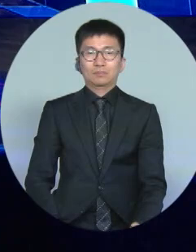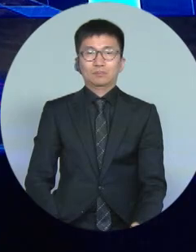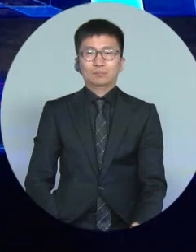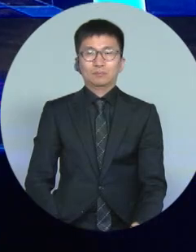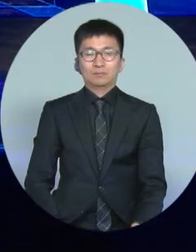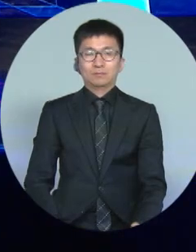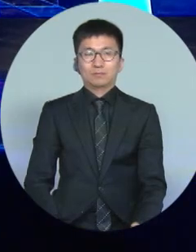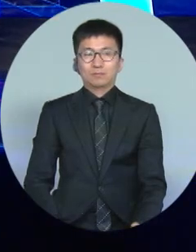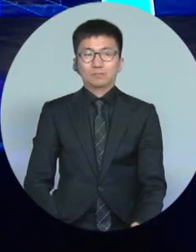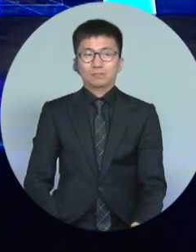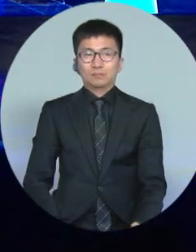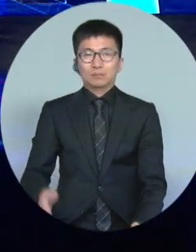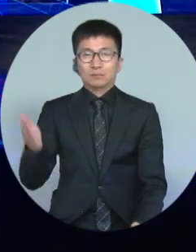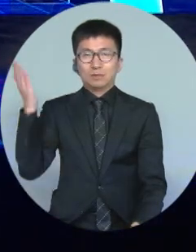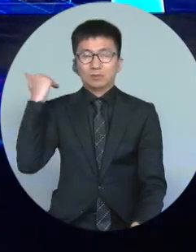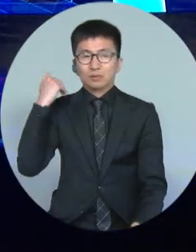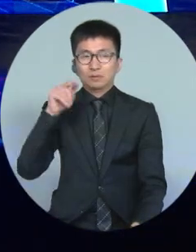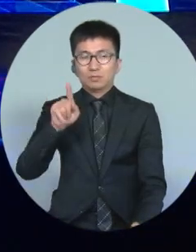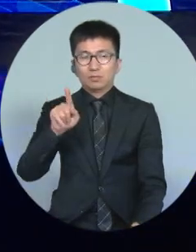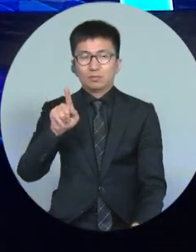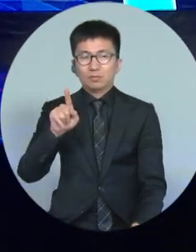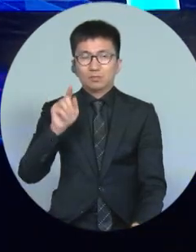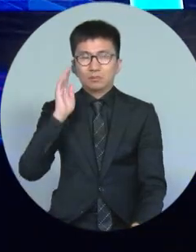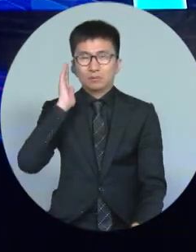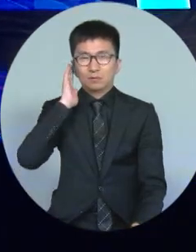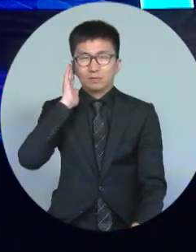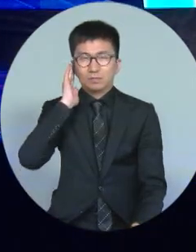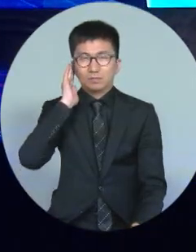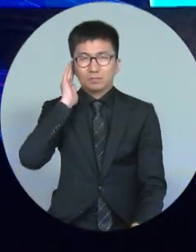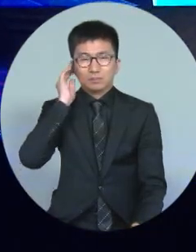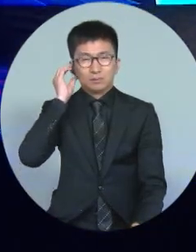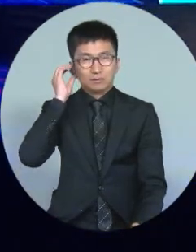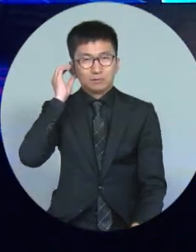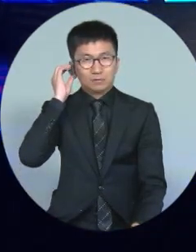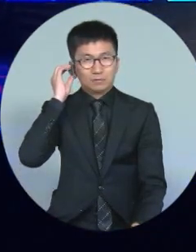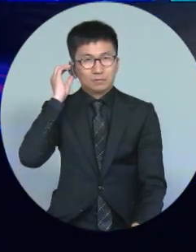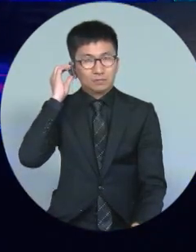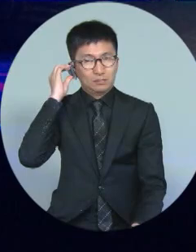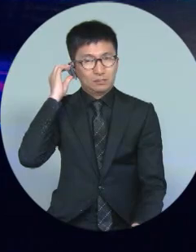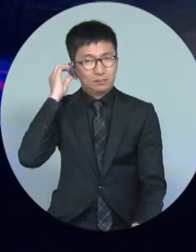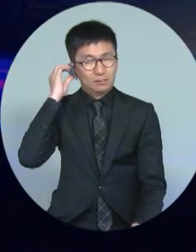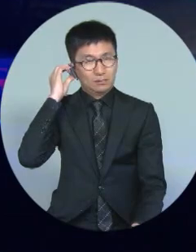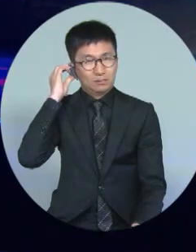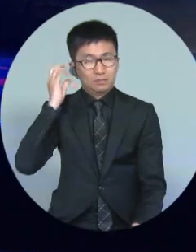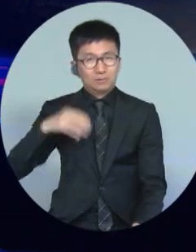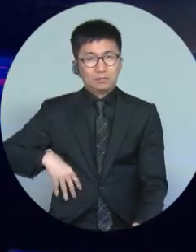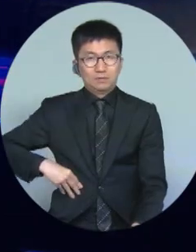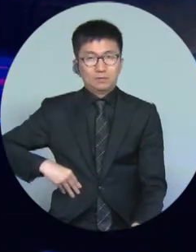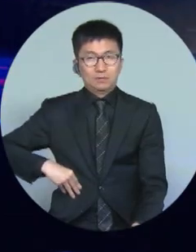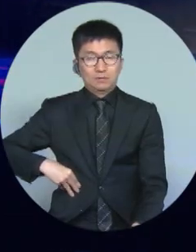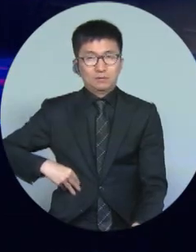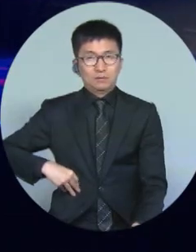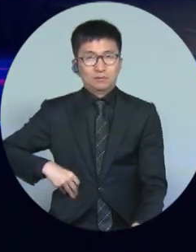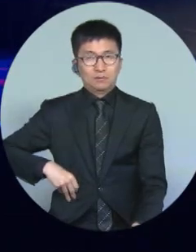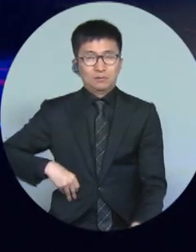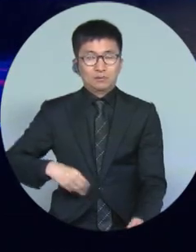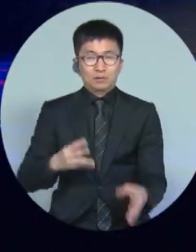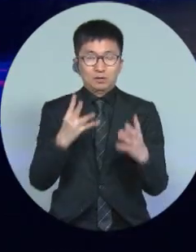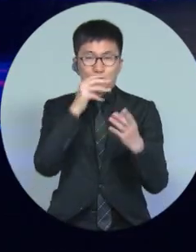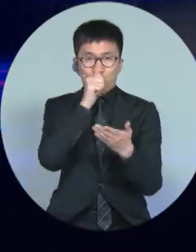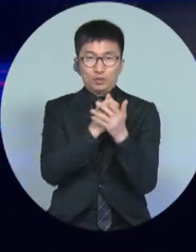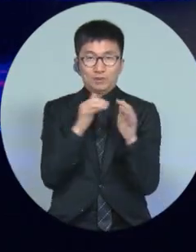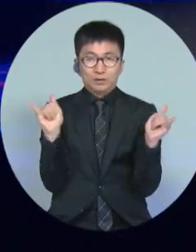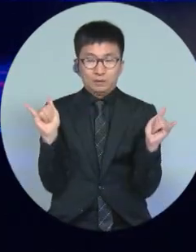looking down on prisoners, and the prisoner doesn't know who is looking and when they're being looked at, and therefore they do what